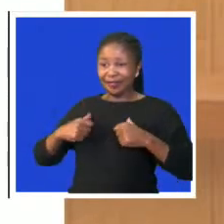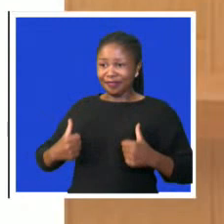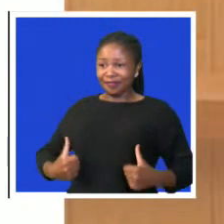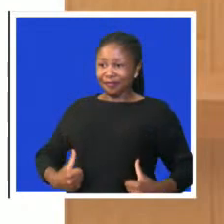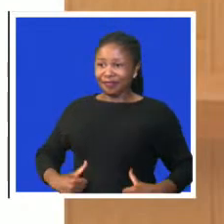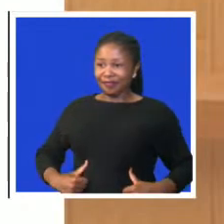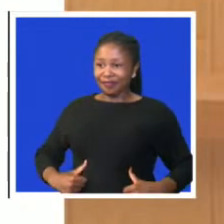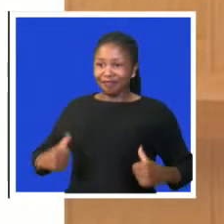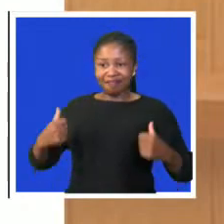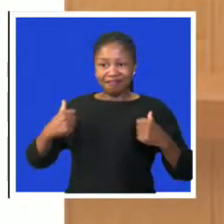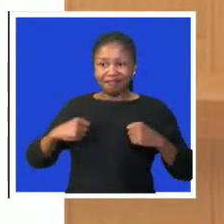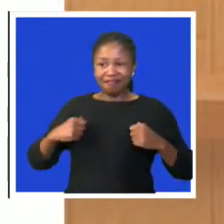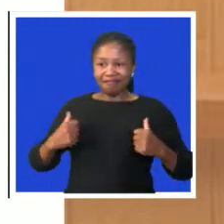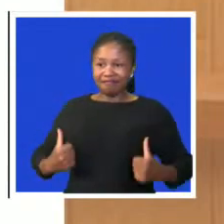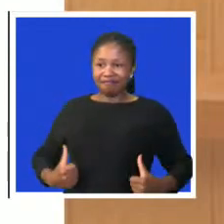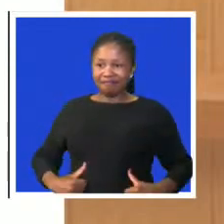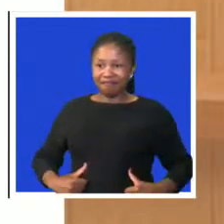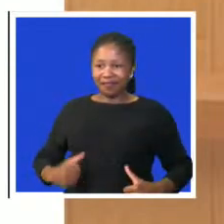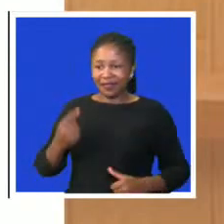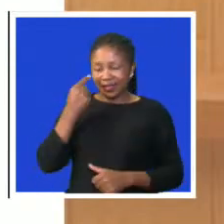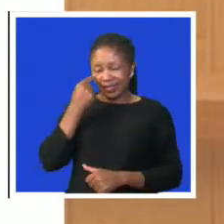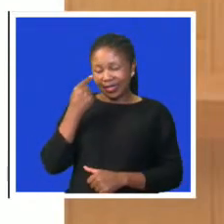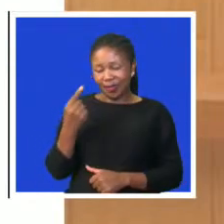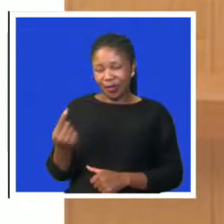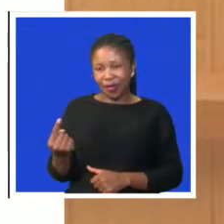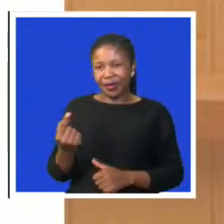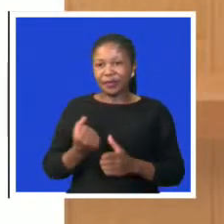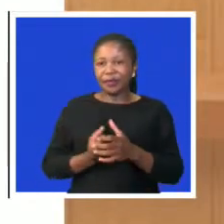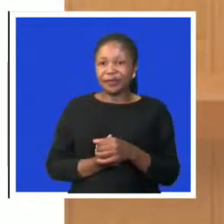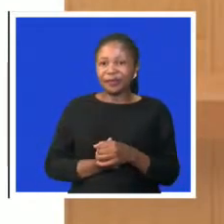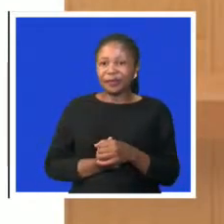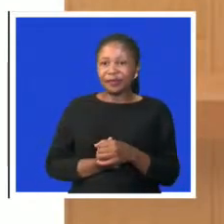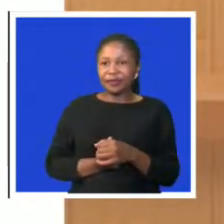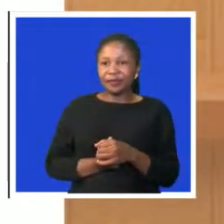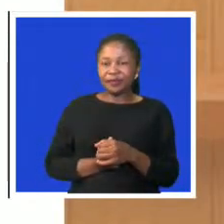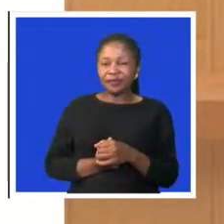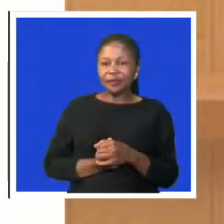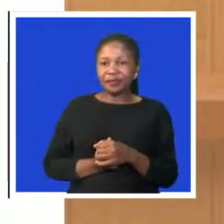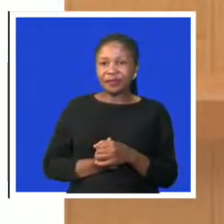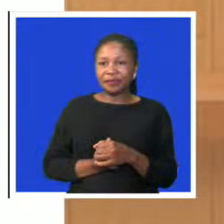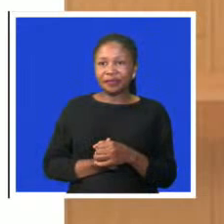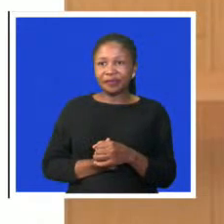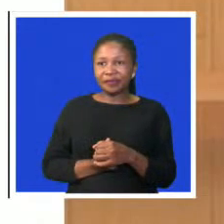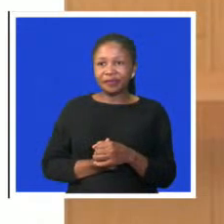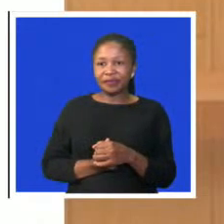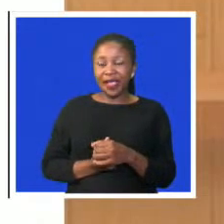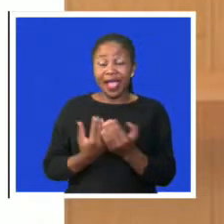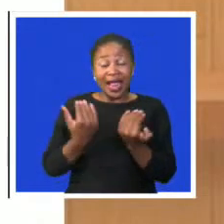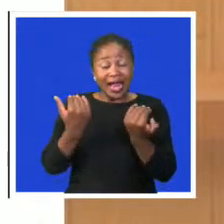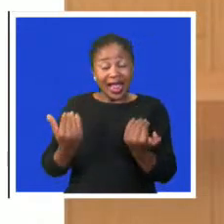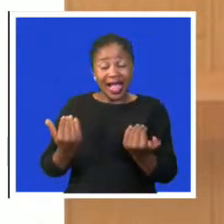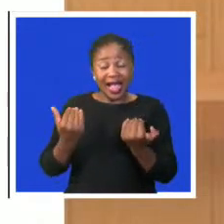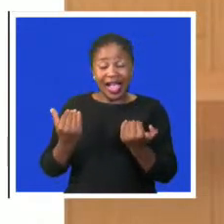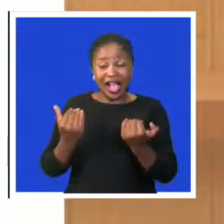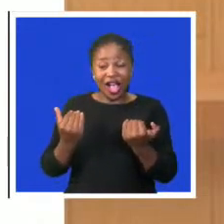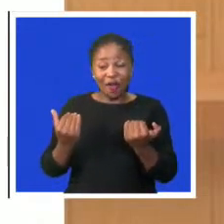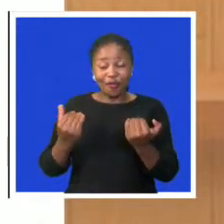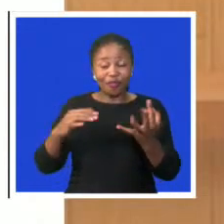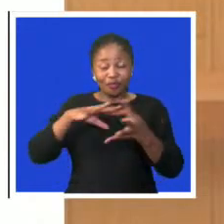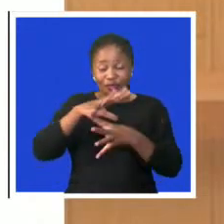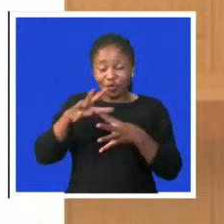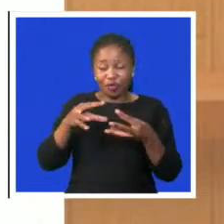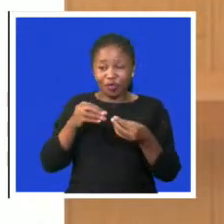see there. Moving forward, dear Lena, in conclusion, dear Lena, in